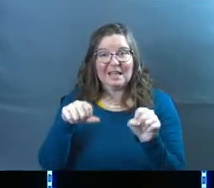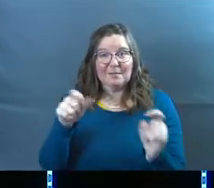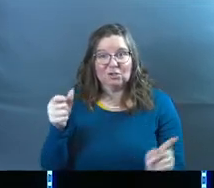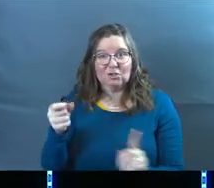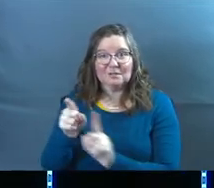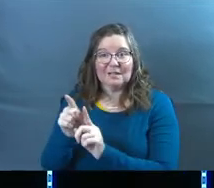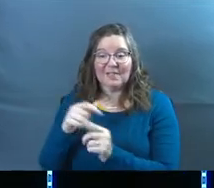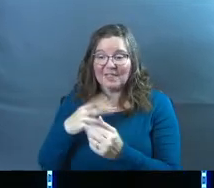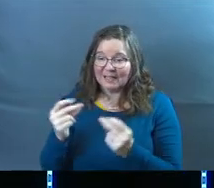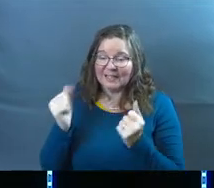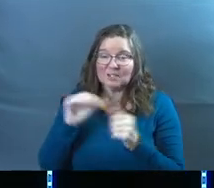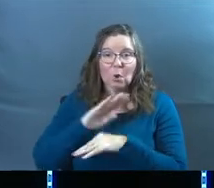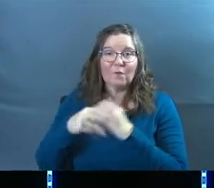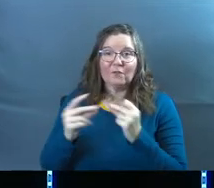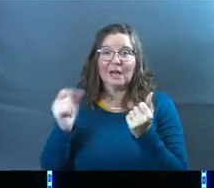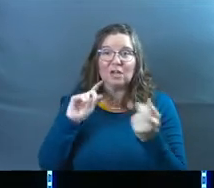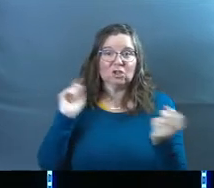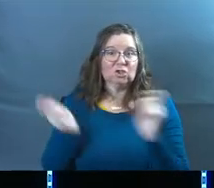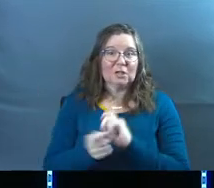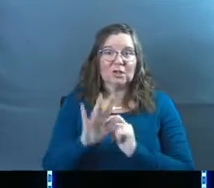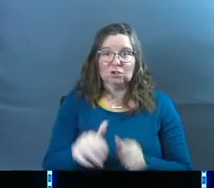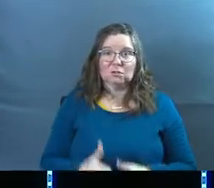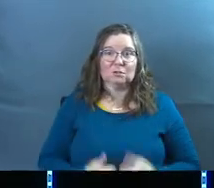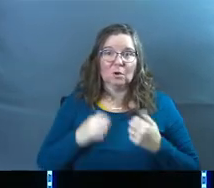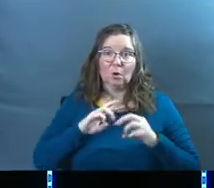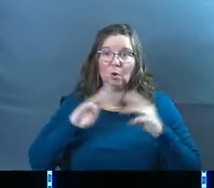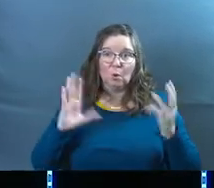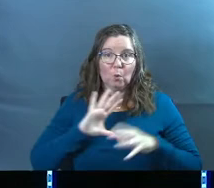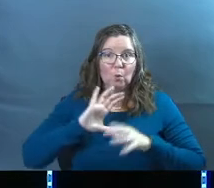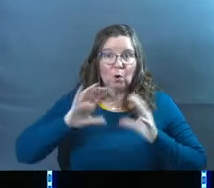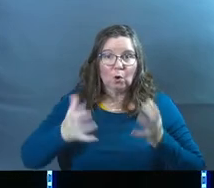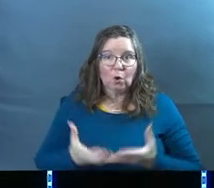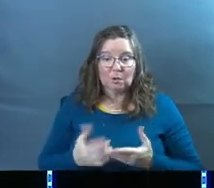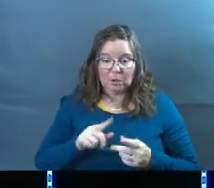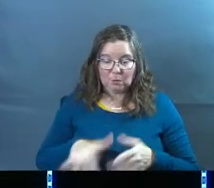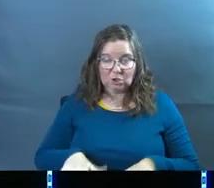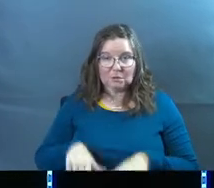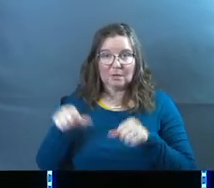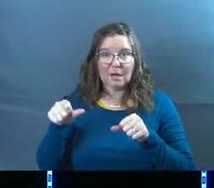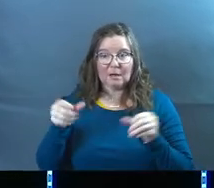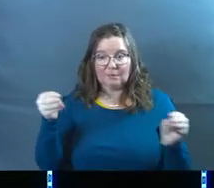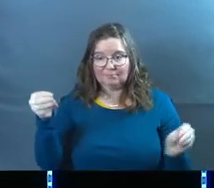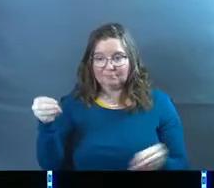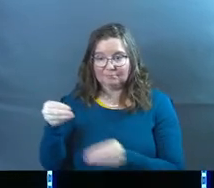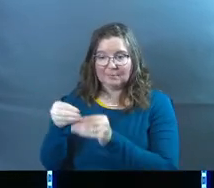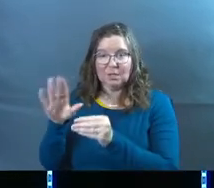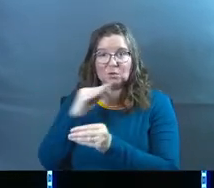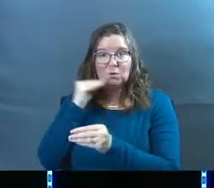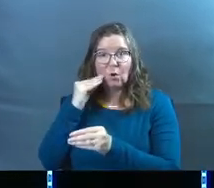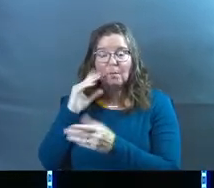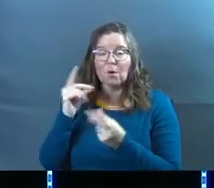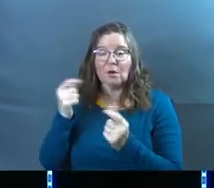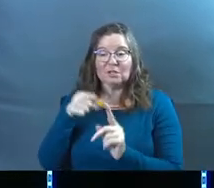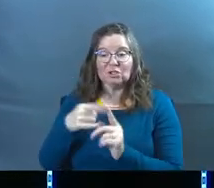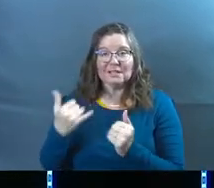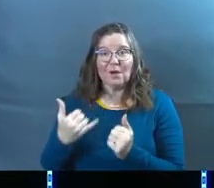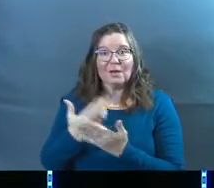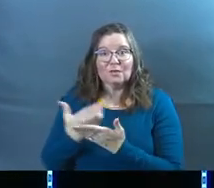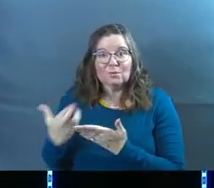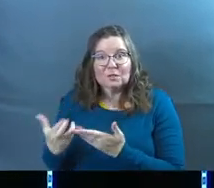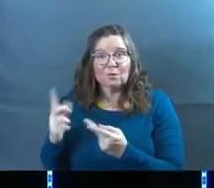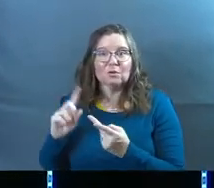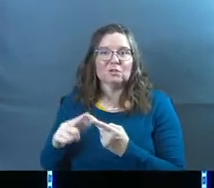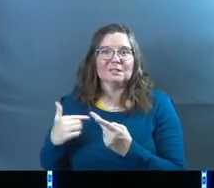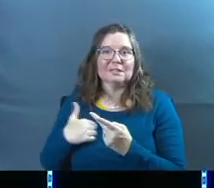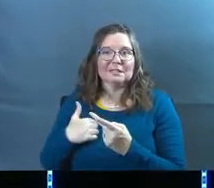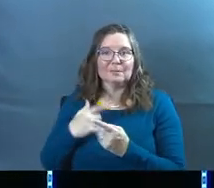that instantly, overnight, changes everything. Right? Because once she's been adopted and brought into his home, all of a sudden she has resources. All of